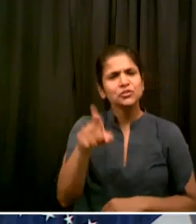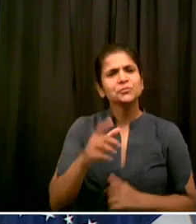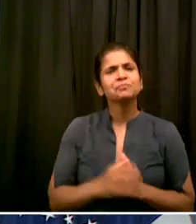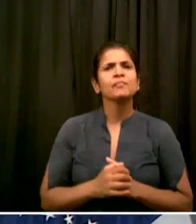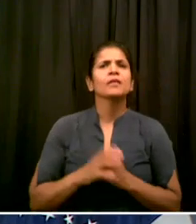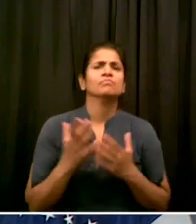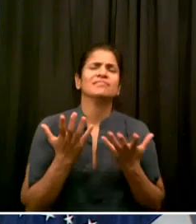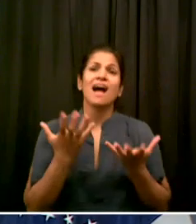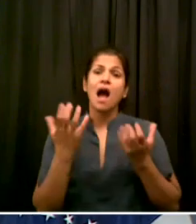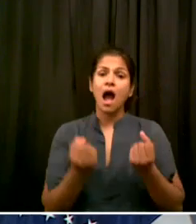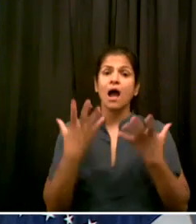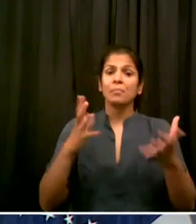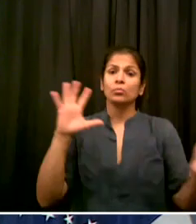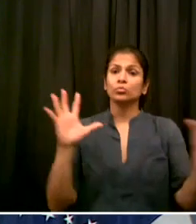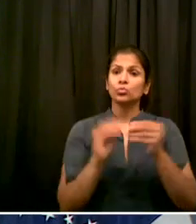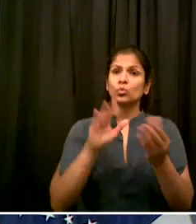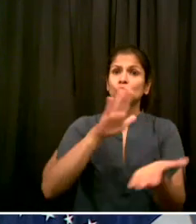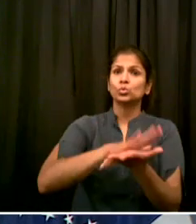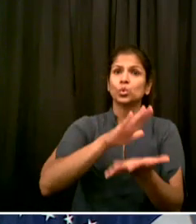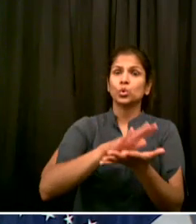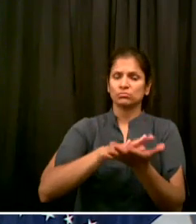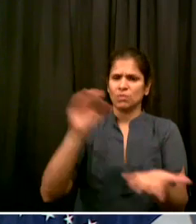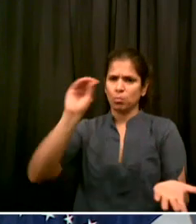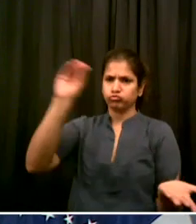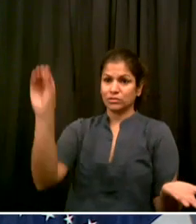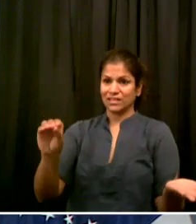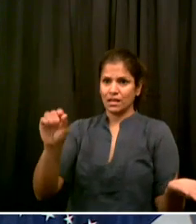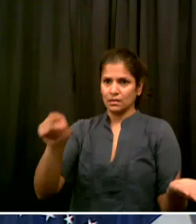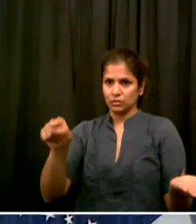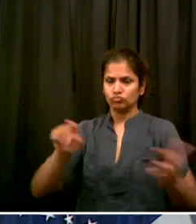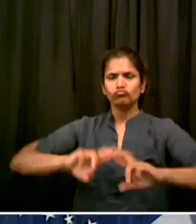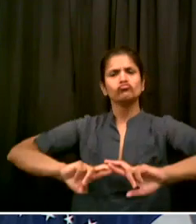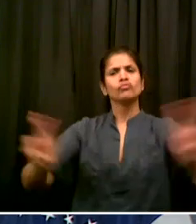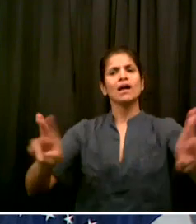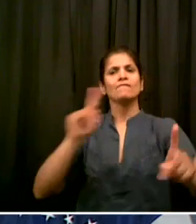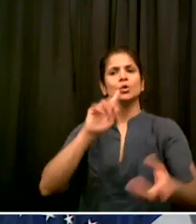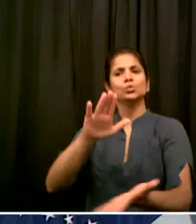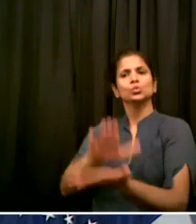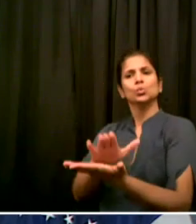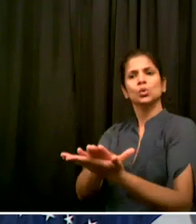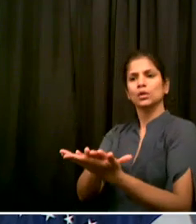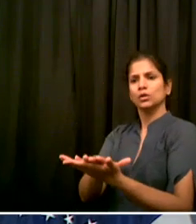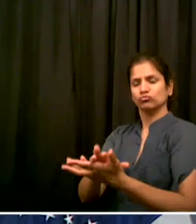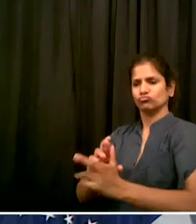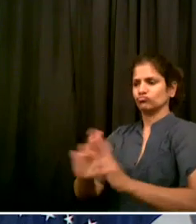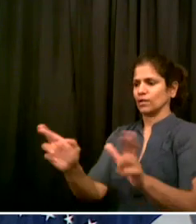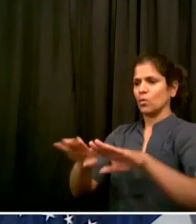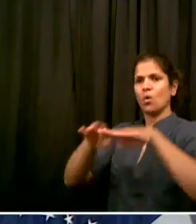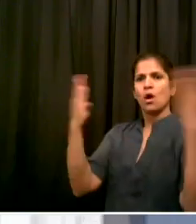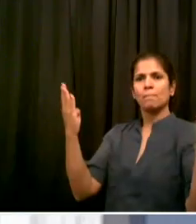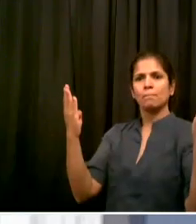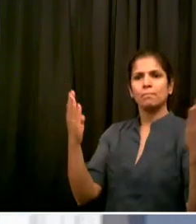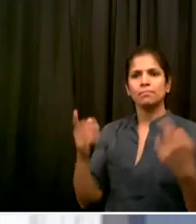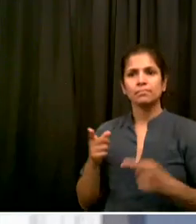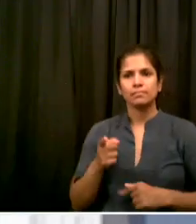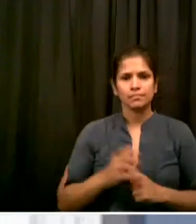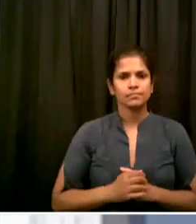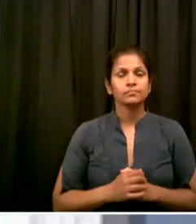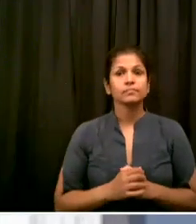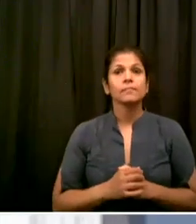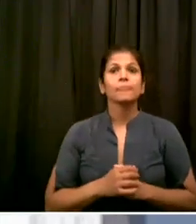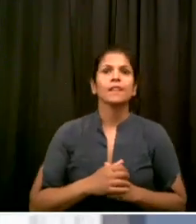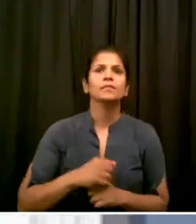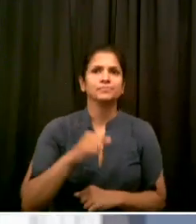and air quality standpoint? I know you said those details were coming, but I was curious if you have them. Yeah, so we're still working through those details. There